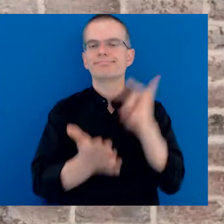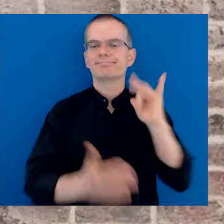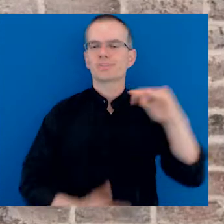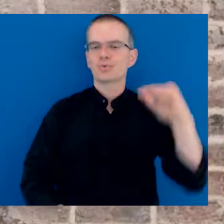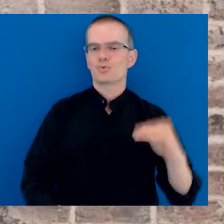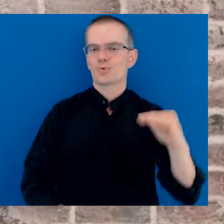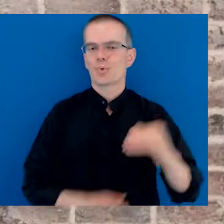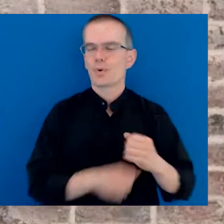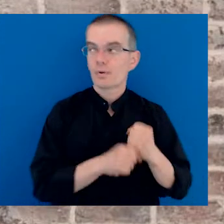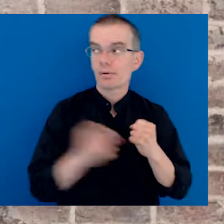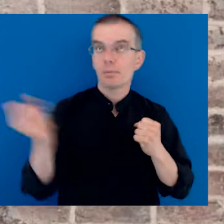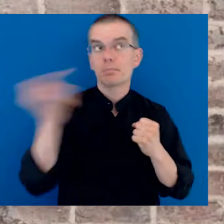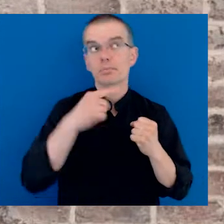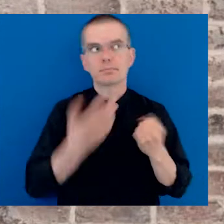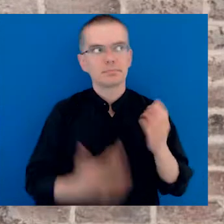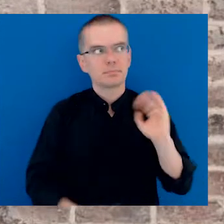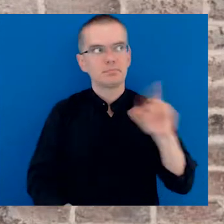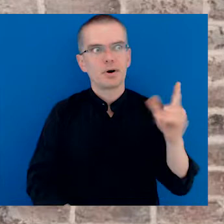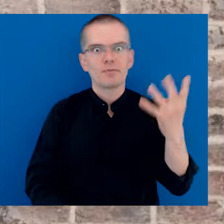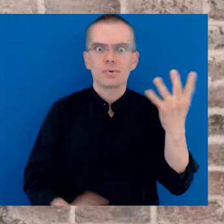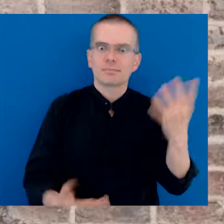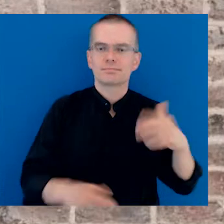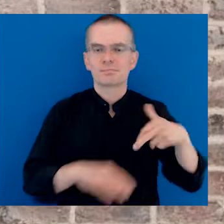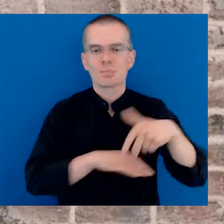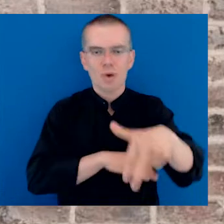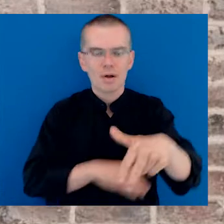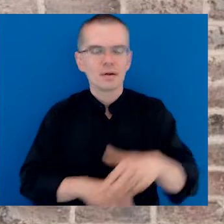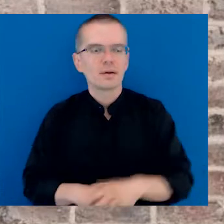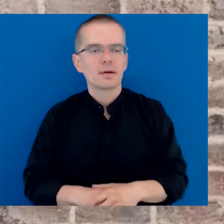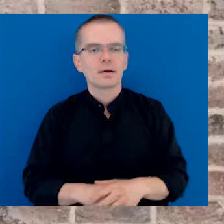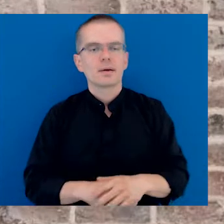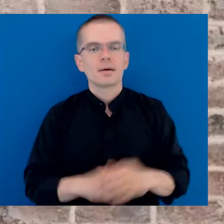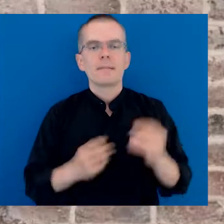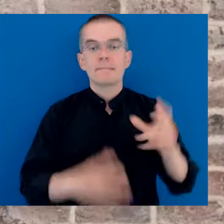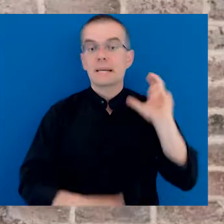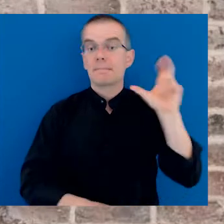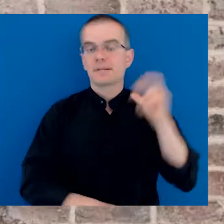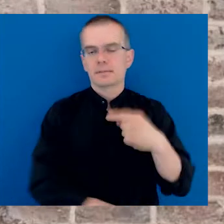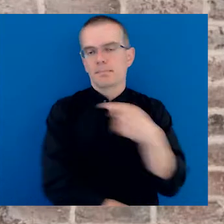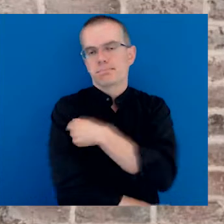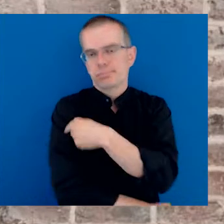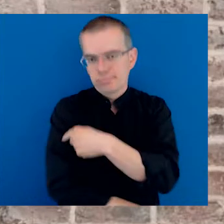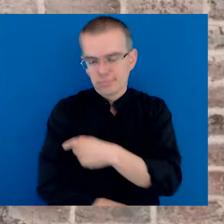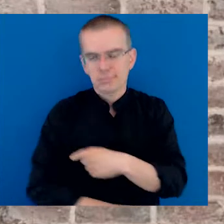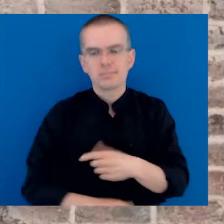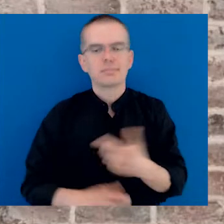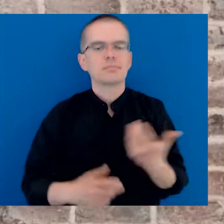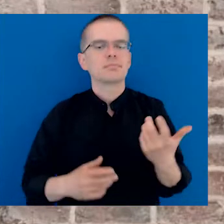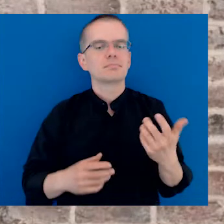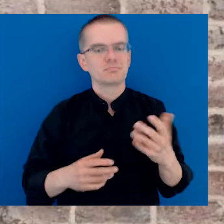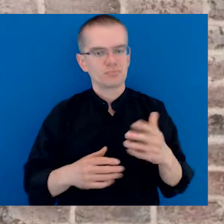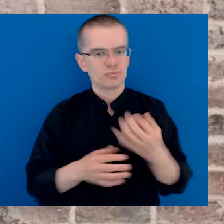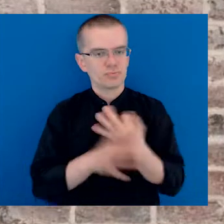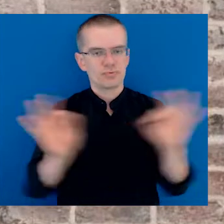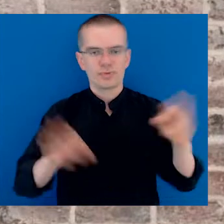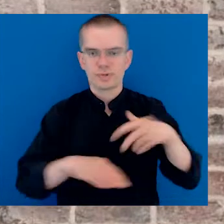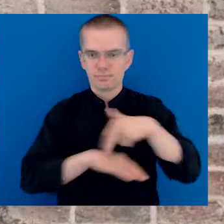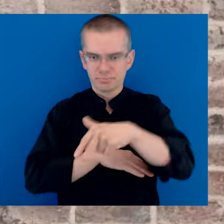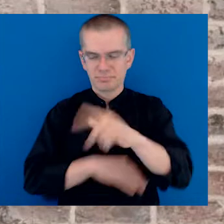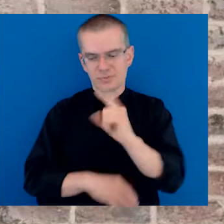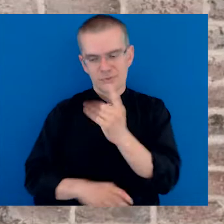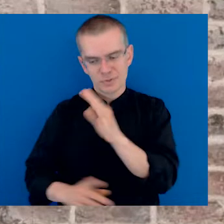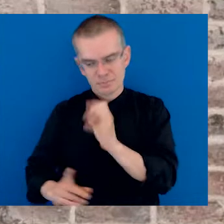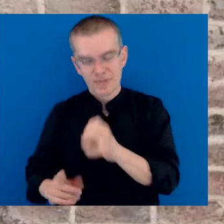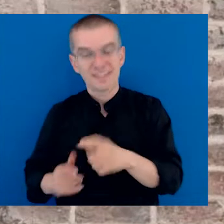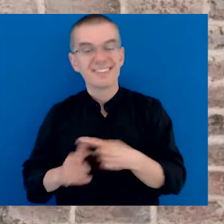size by getting a lot of walks. He got hit by a lot of pitches, which also gets you a free pass. And then he stole a lot of